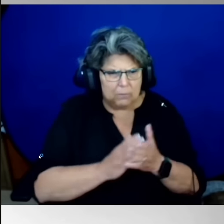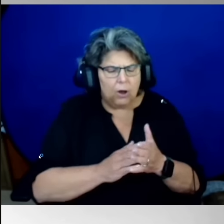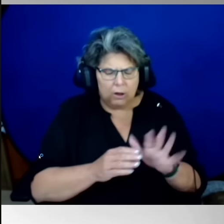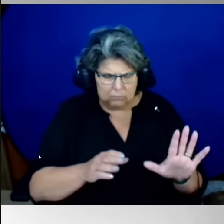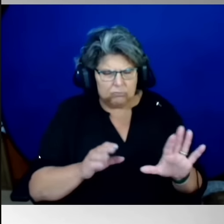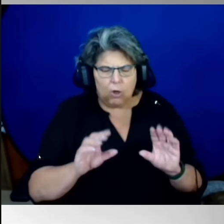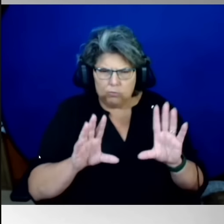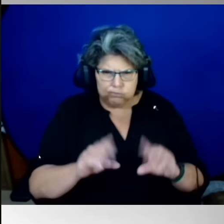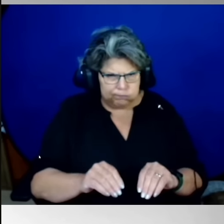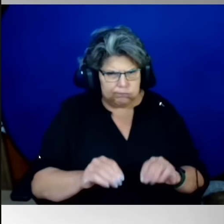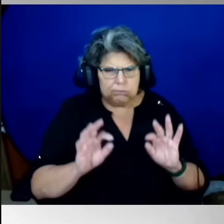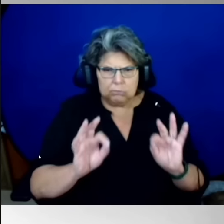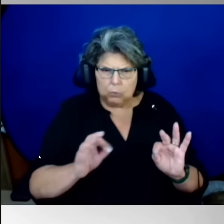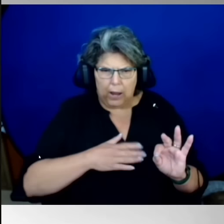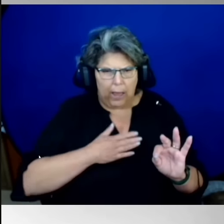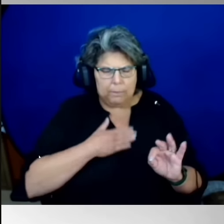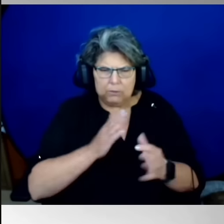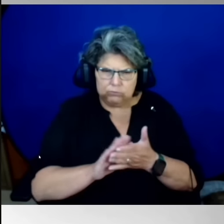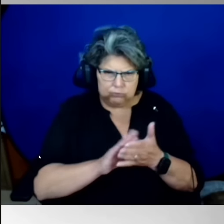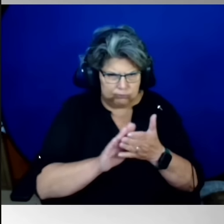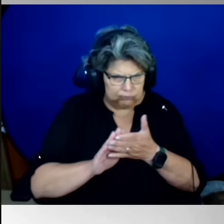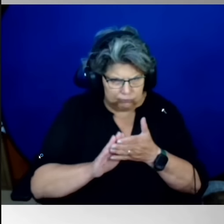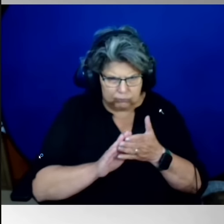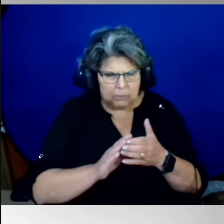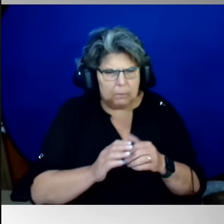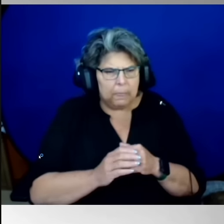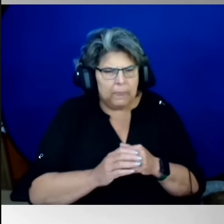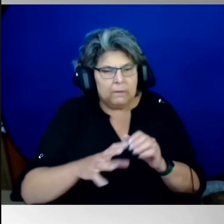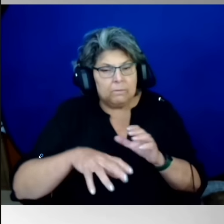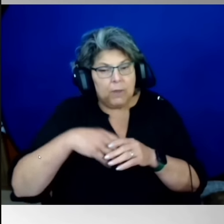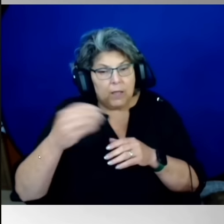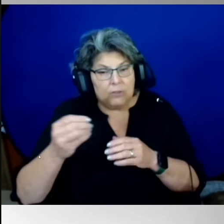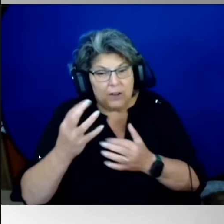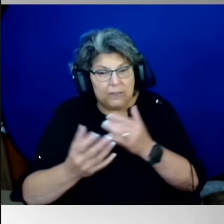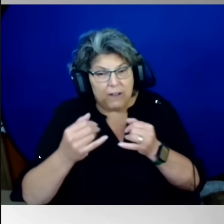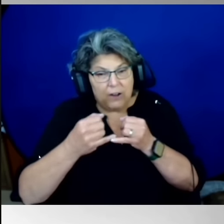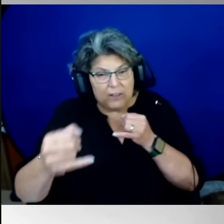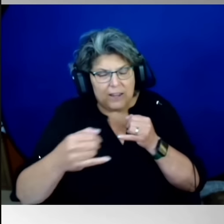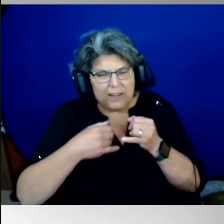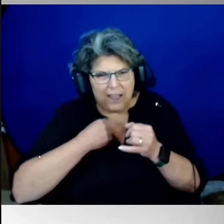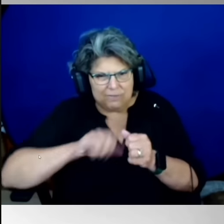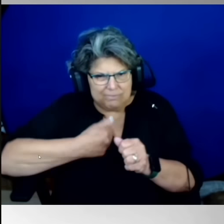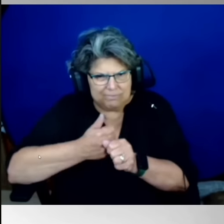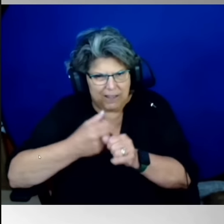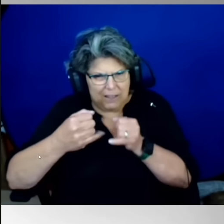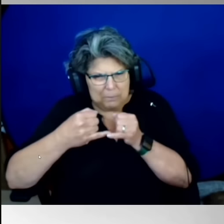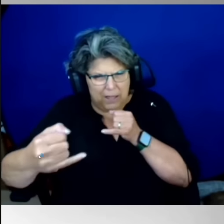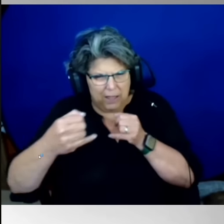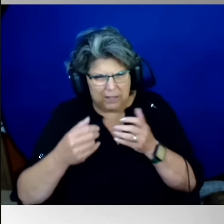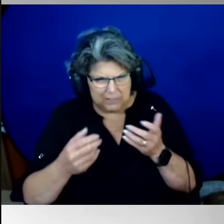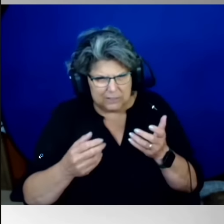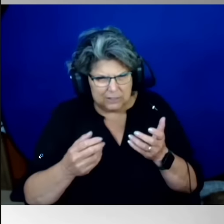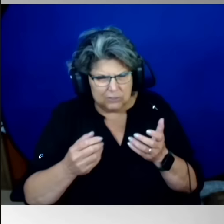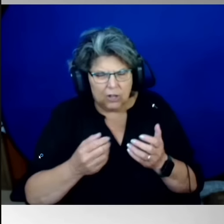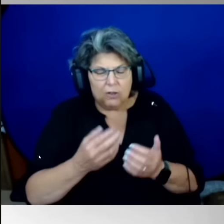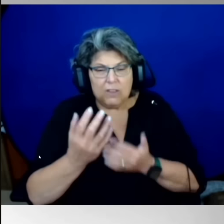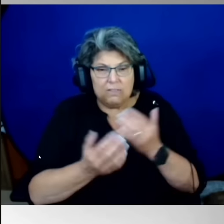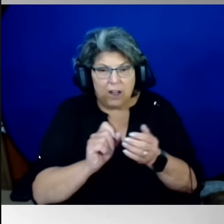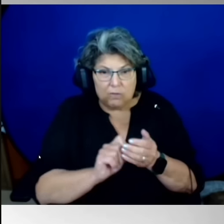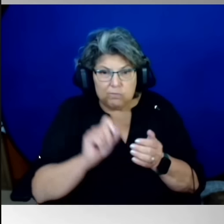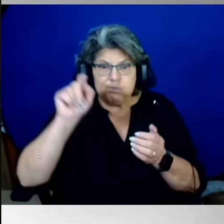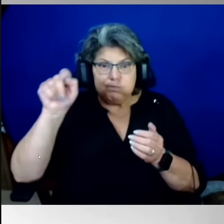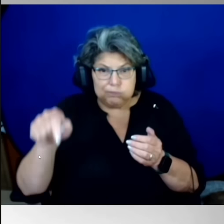that. Outside of the fire lines, we always have what we call contingency lines. So if the fire does spot like it's been doing or make